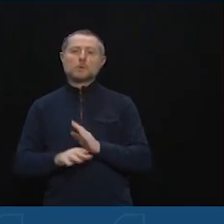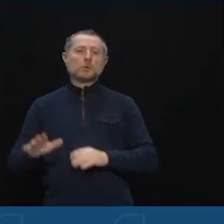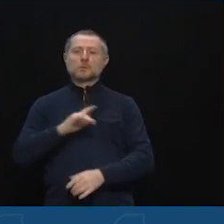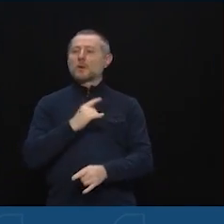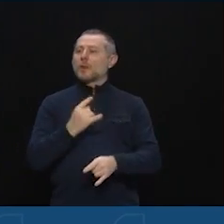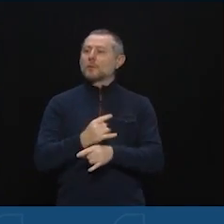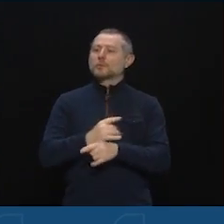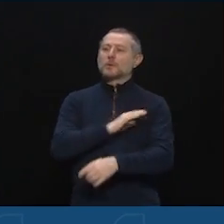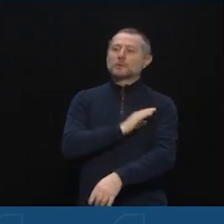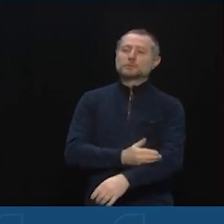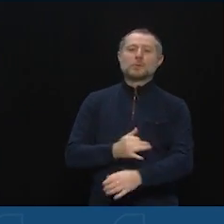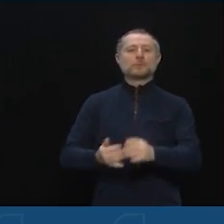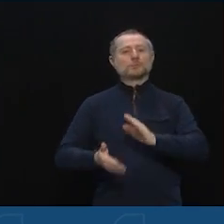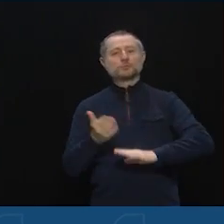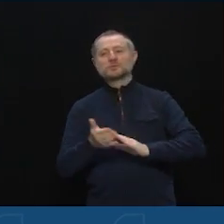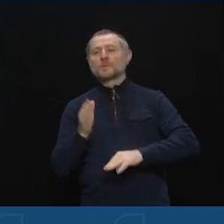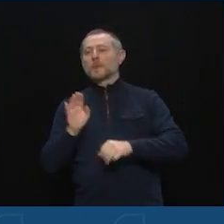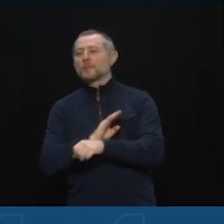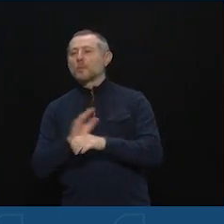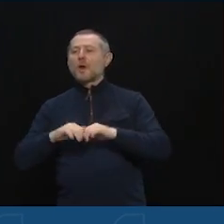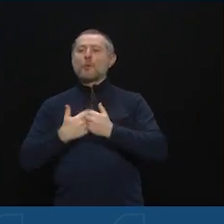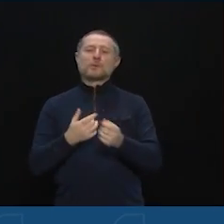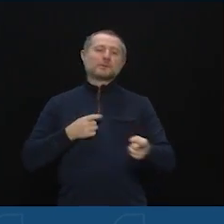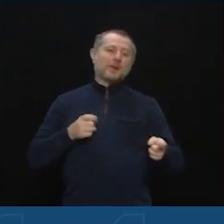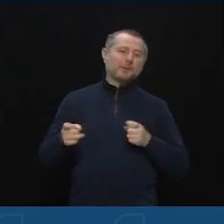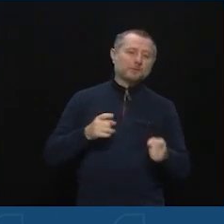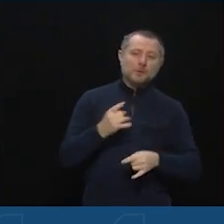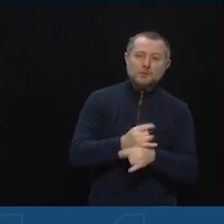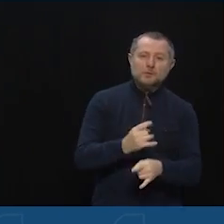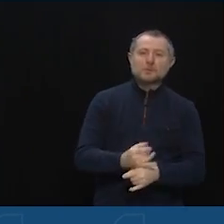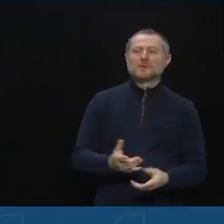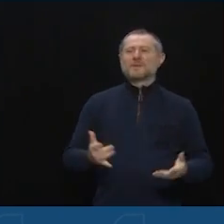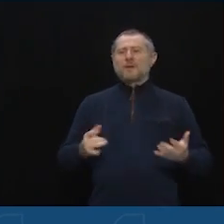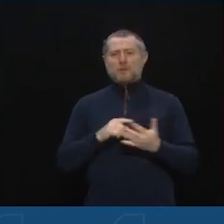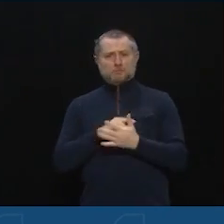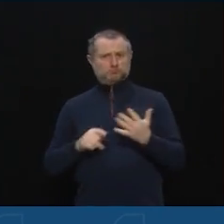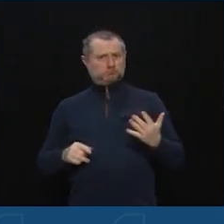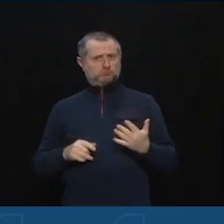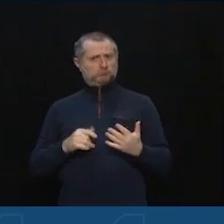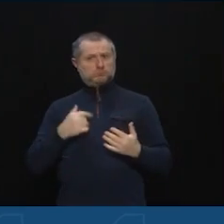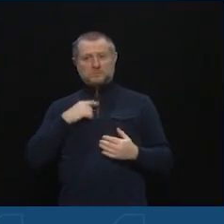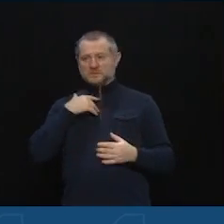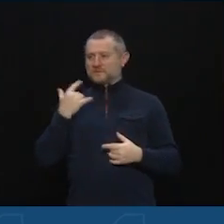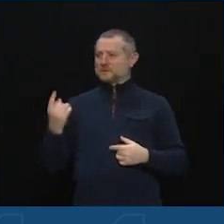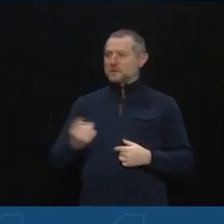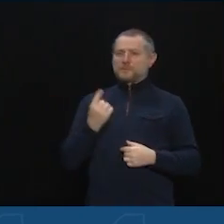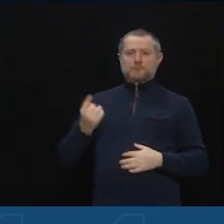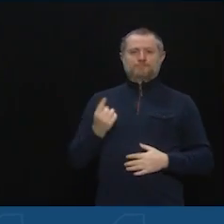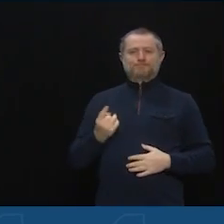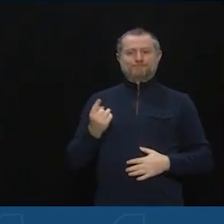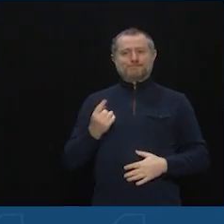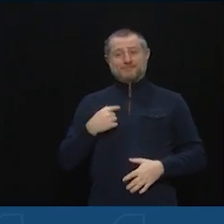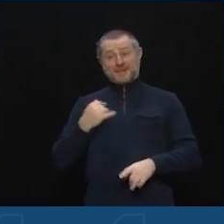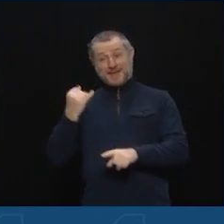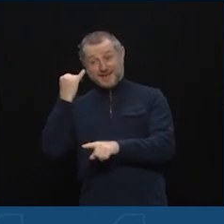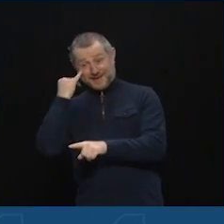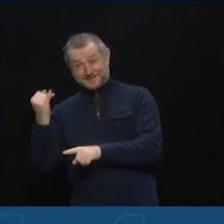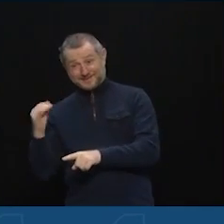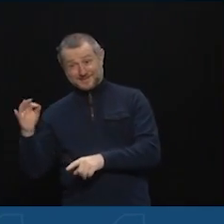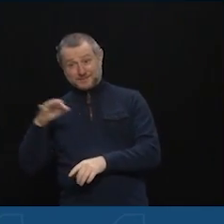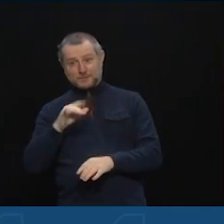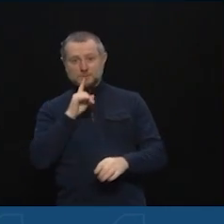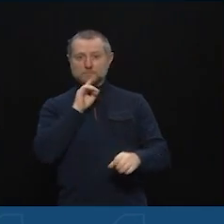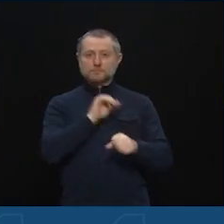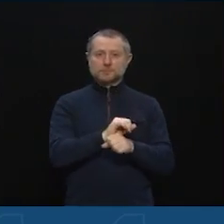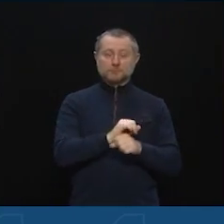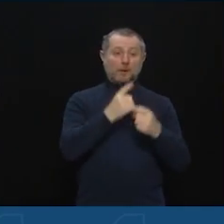doing business and how we're going to be handling alcohol in this state. And to have somebody go from thought to application that